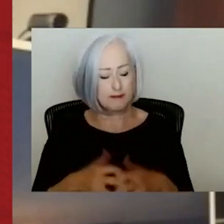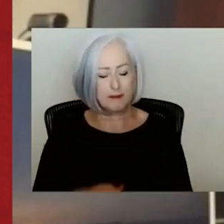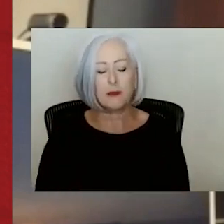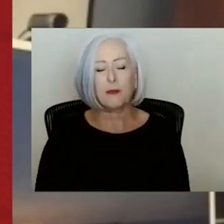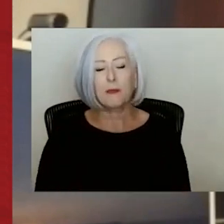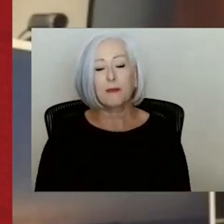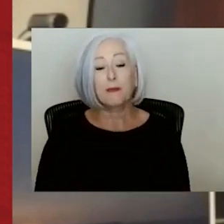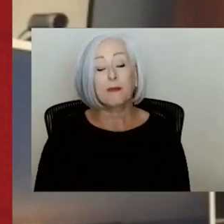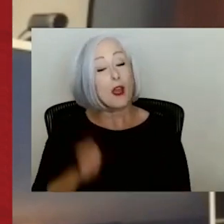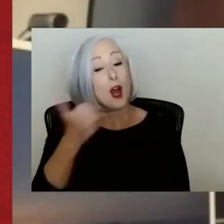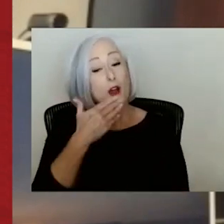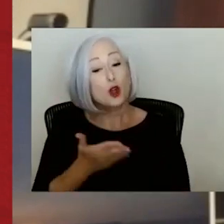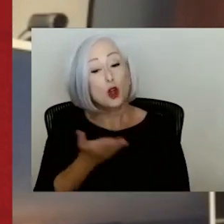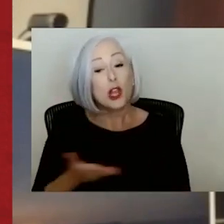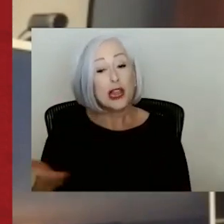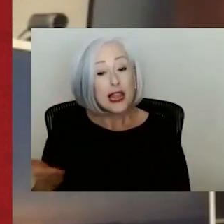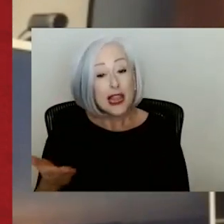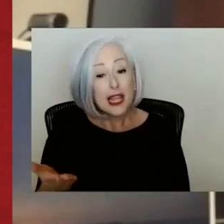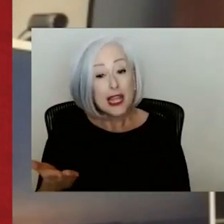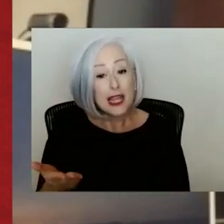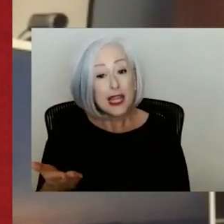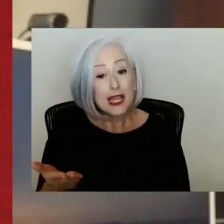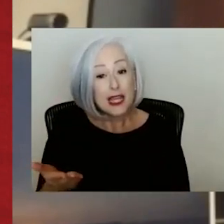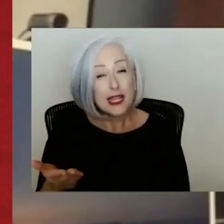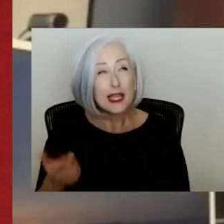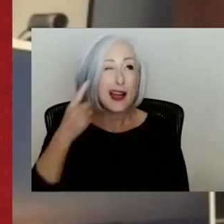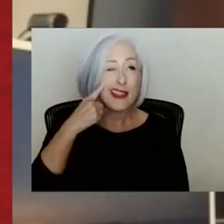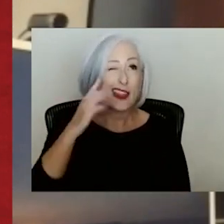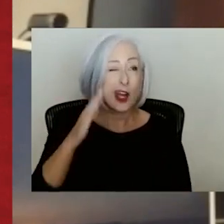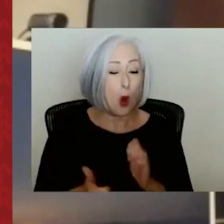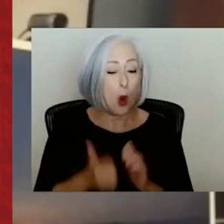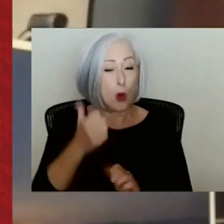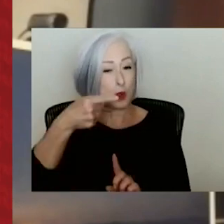Another good thing is that it's been almost a month